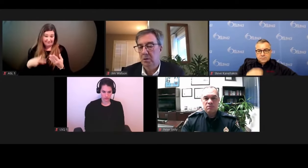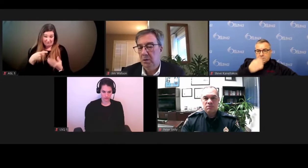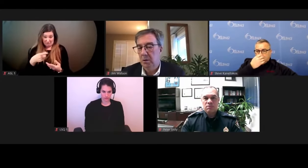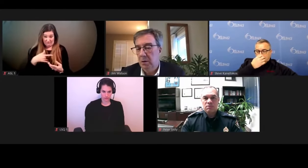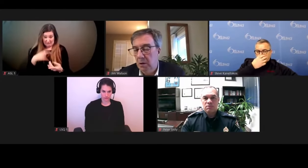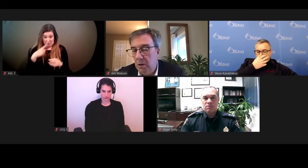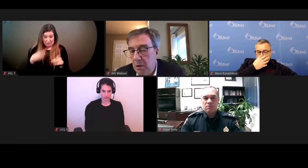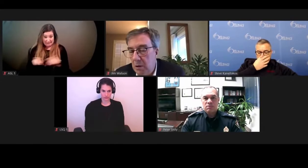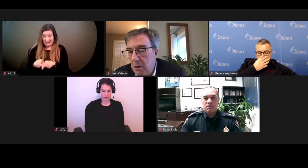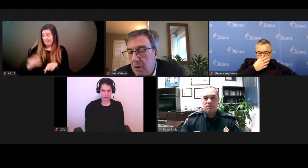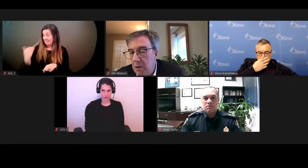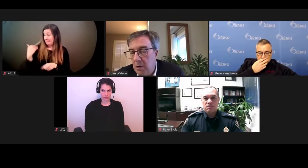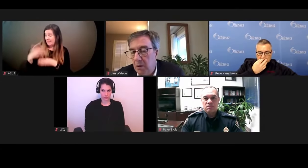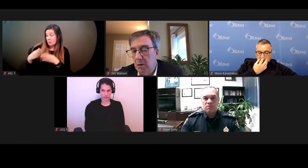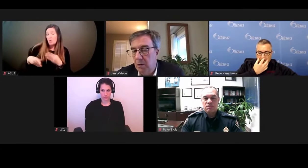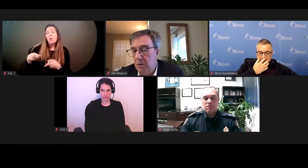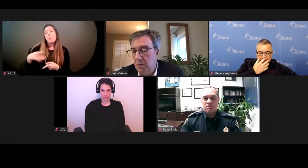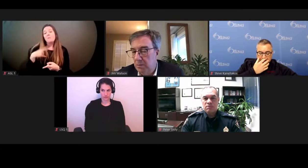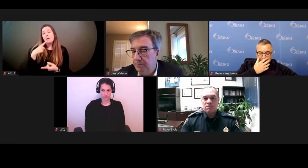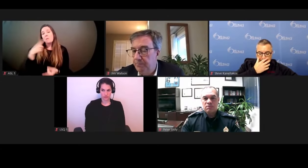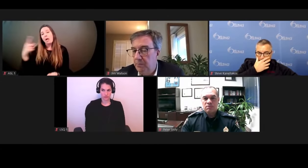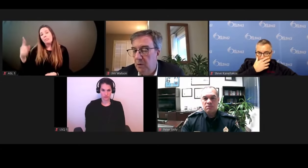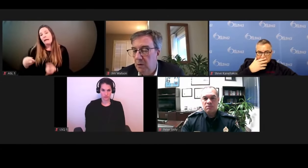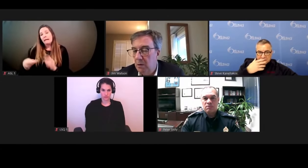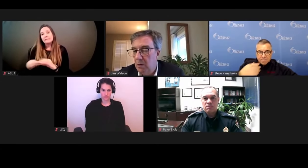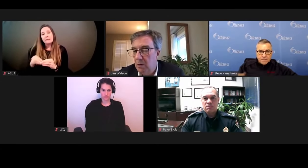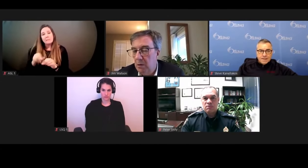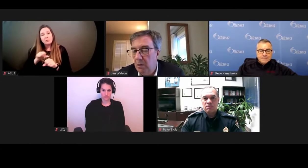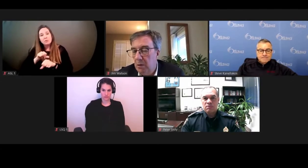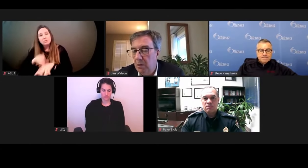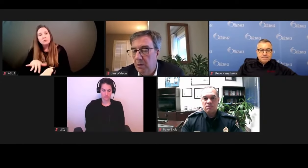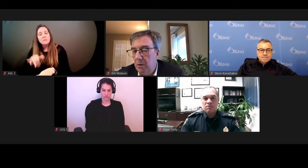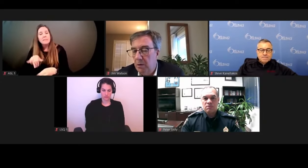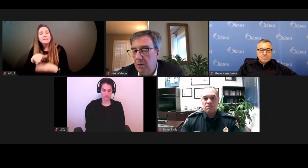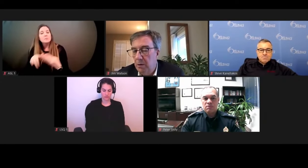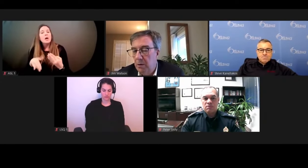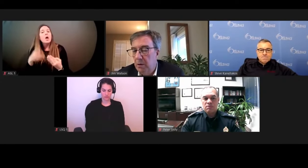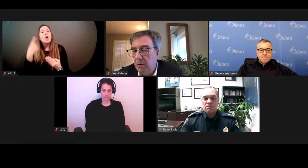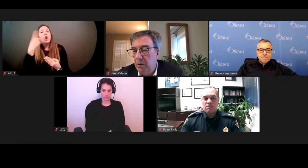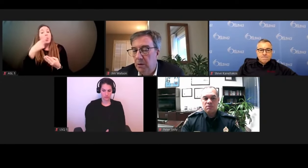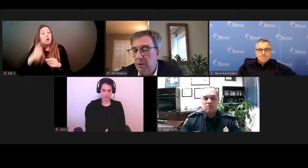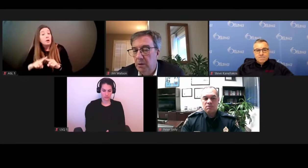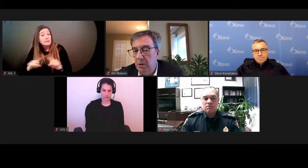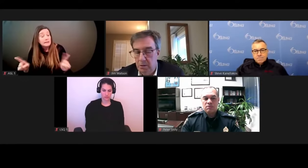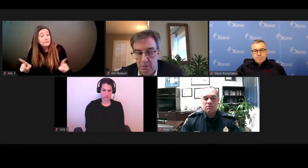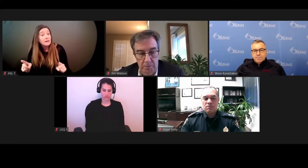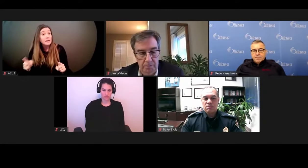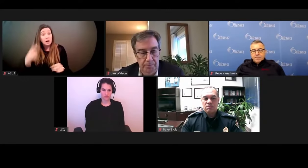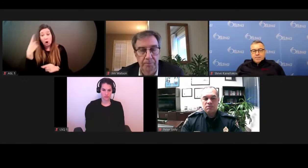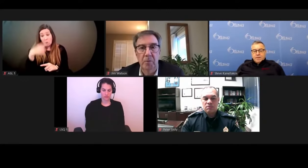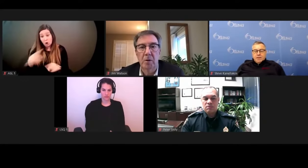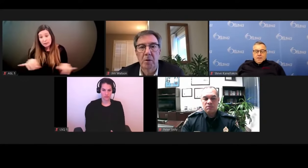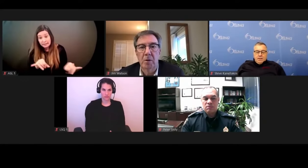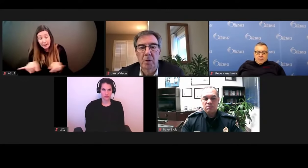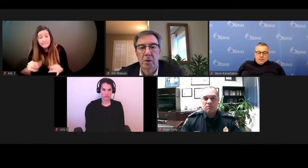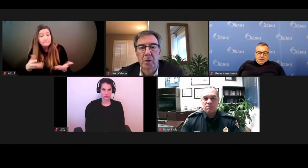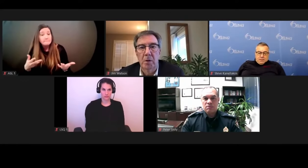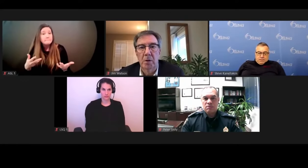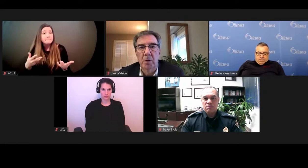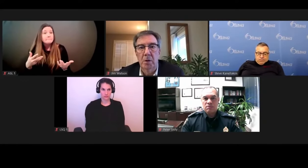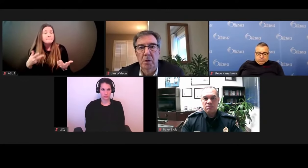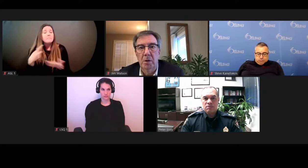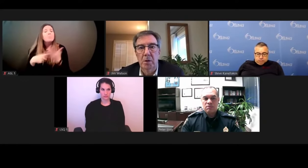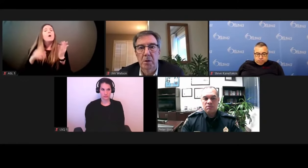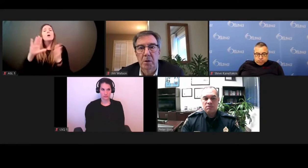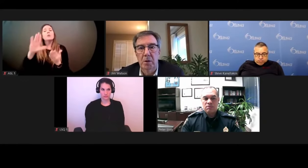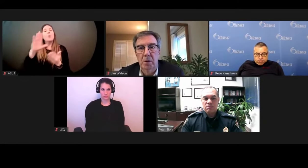it be diminished, or what will be different this weekend or the same as more